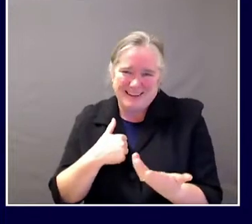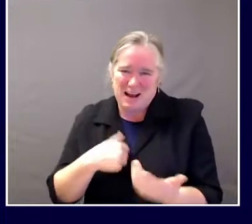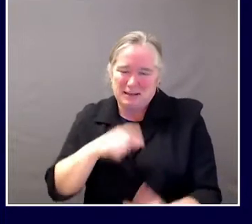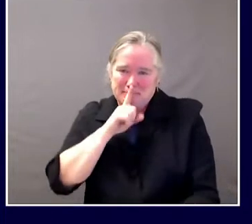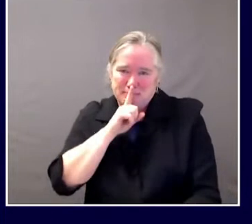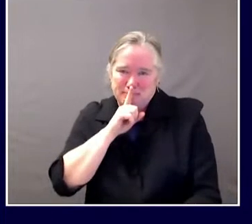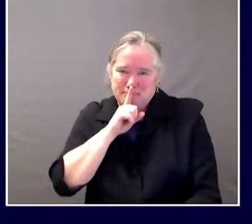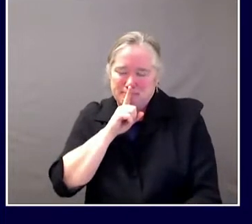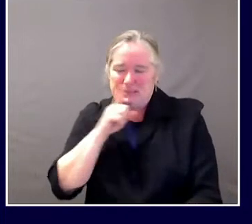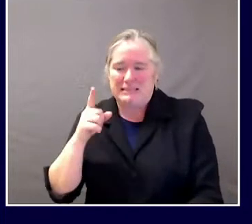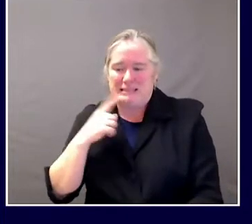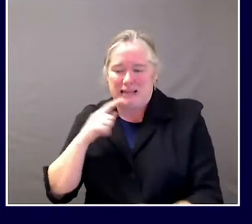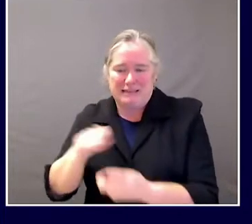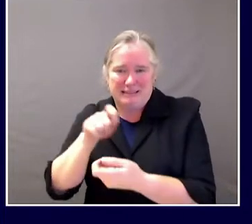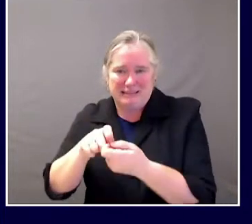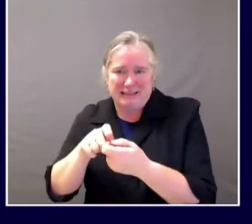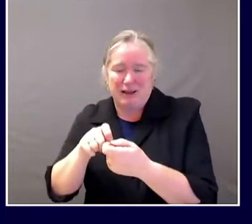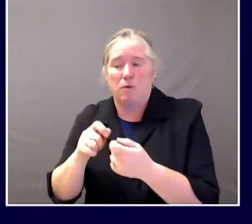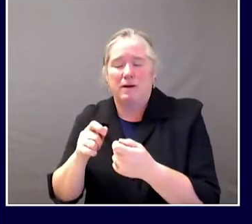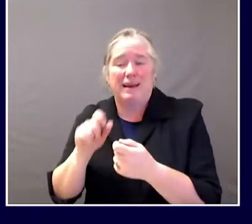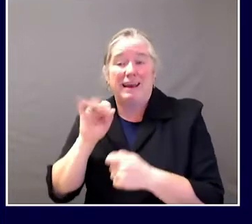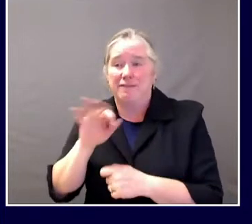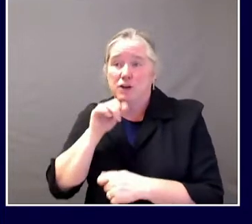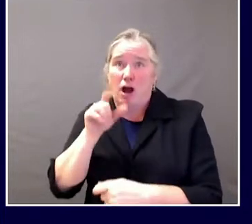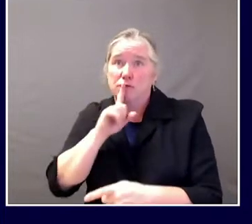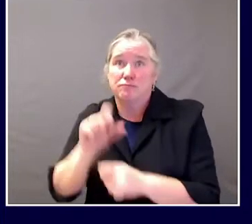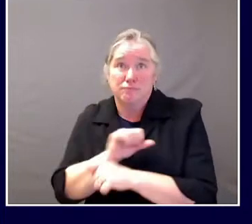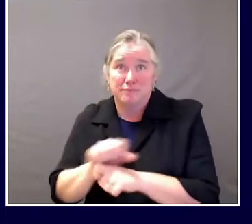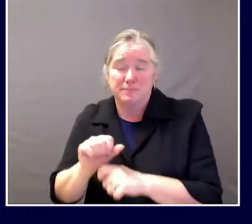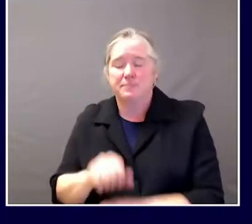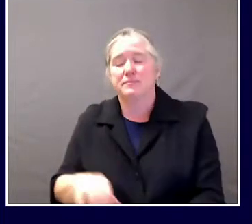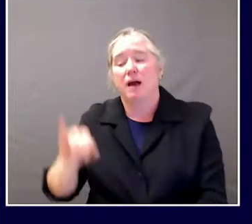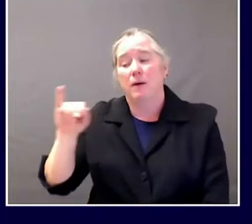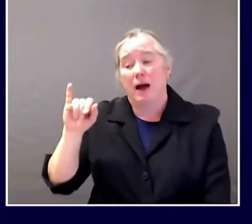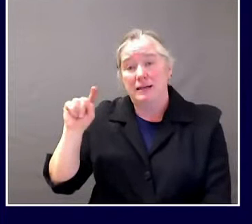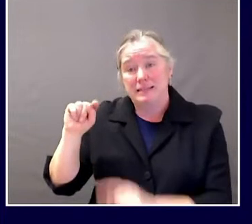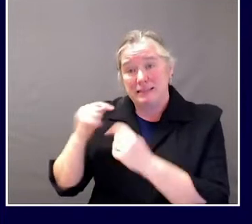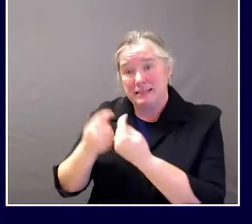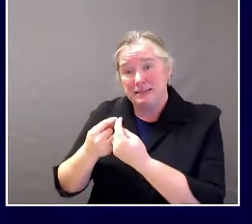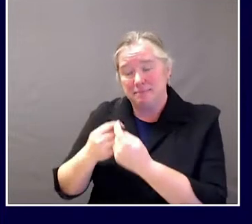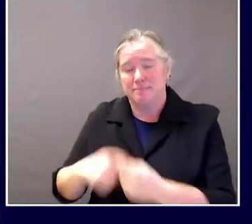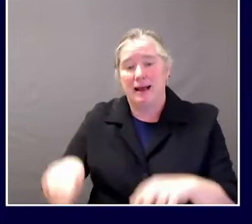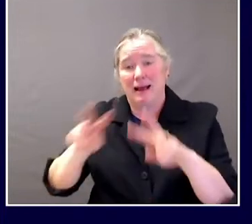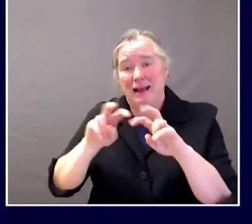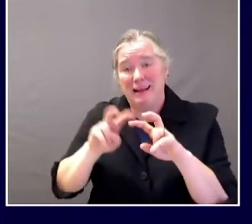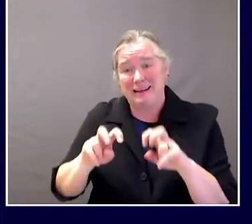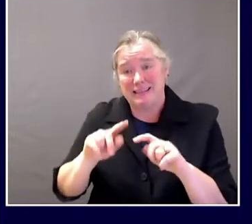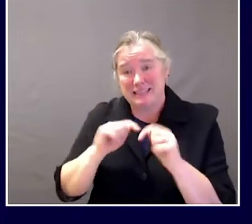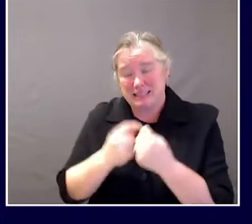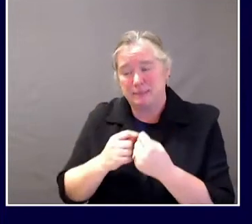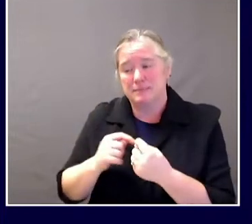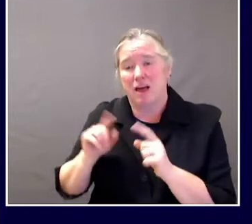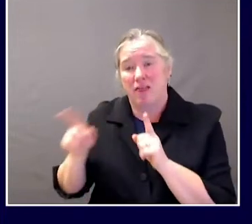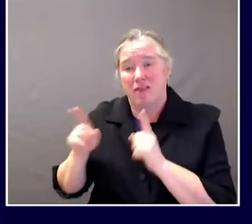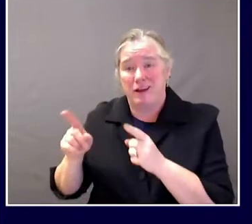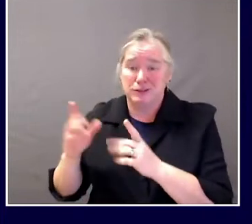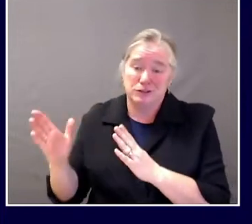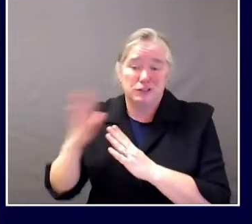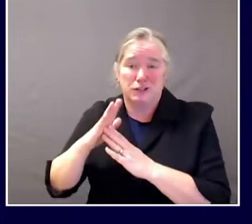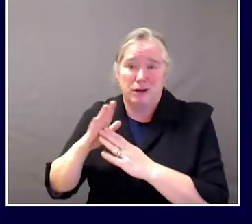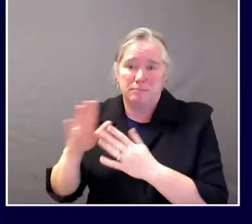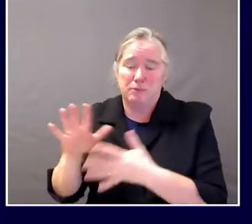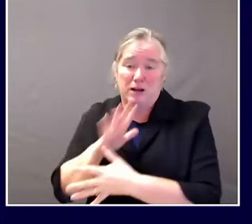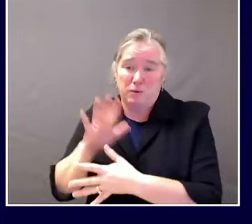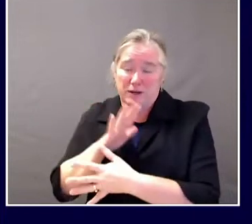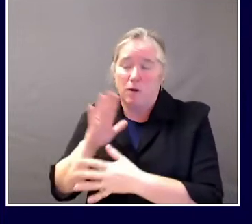But for our IT data analytics team, this is probably one of the top priorities. Hopefully sooner than a few